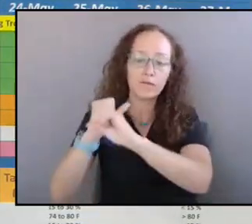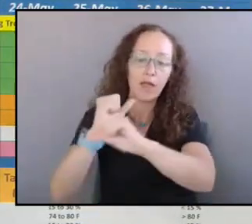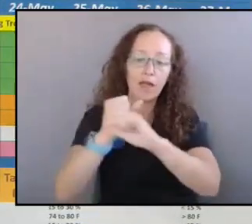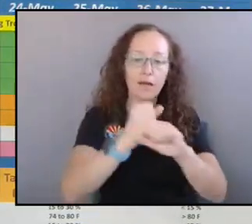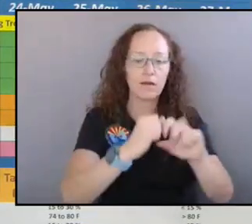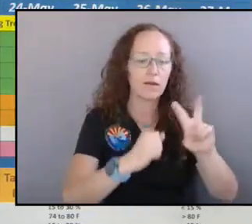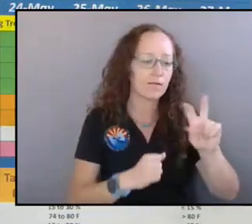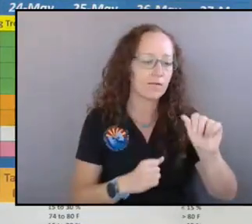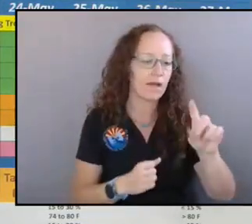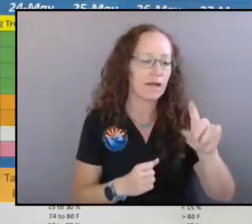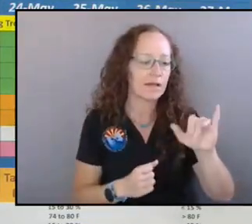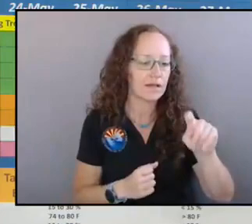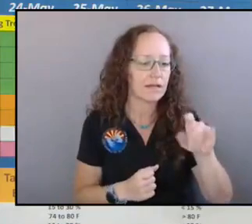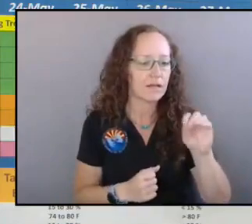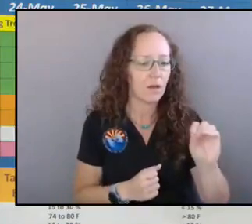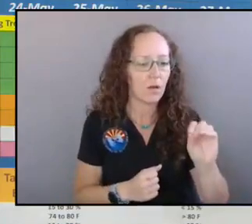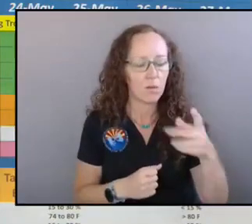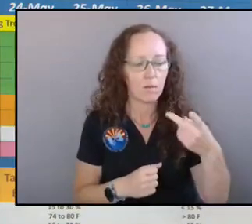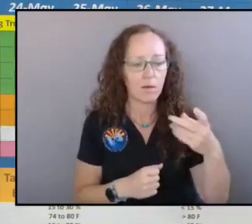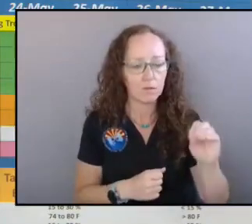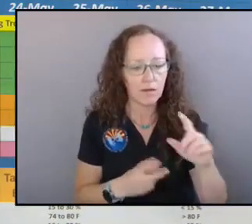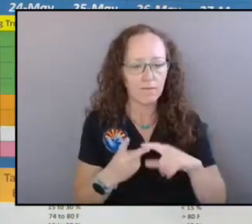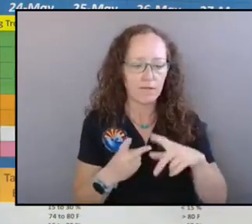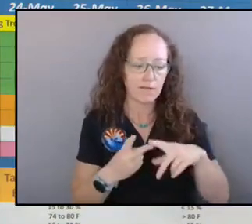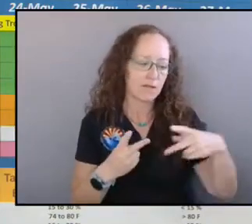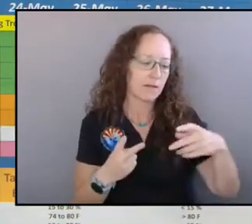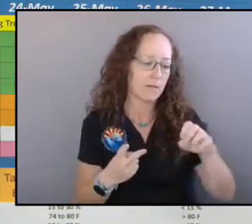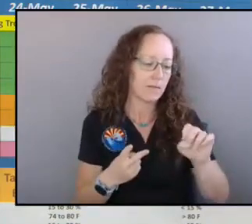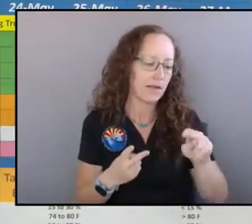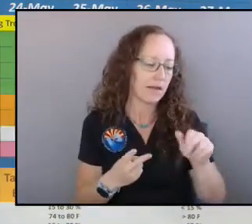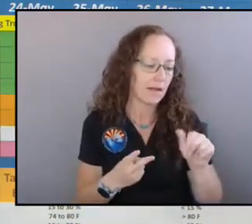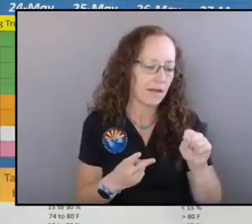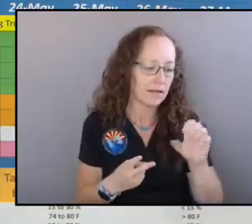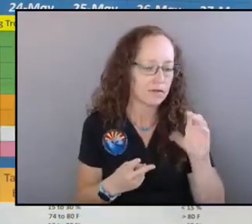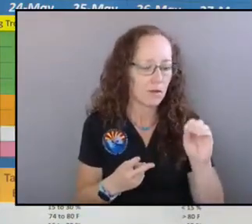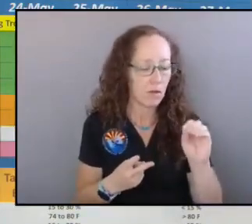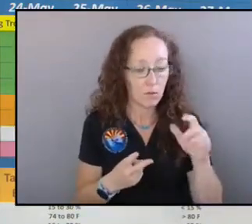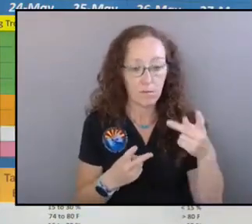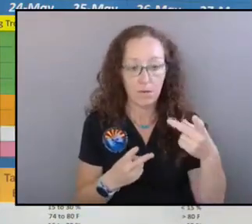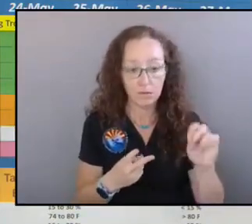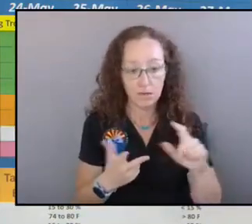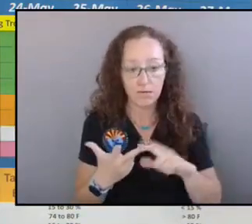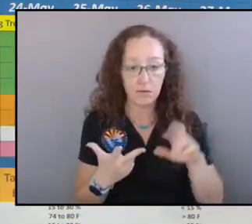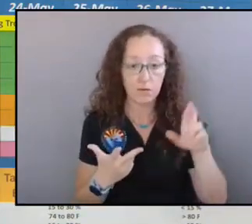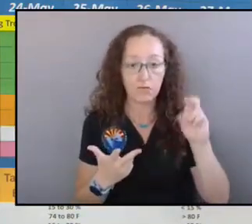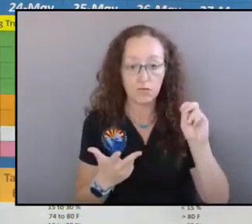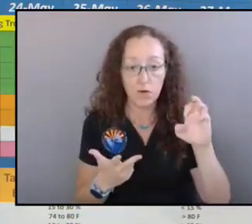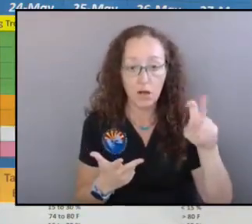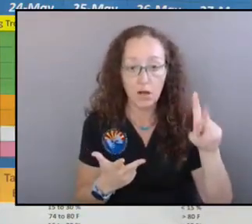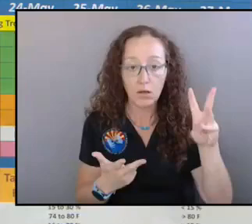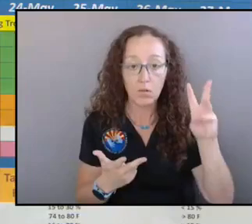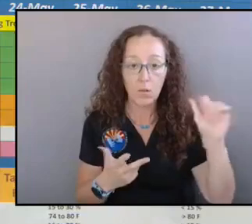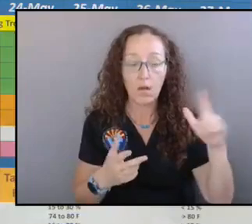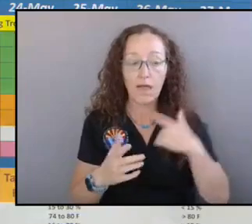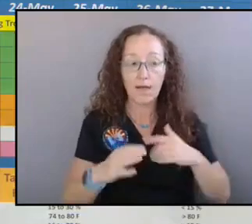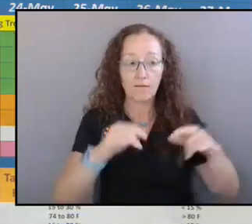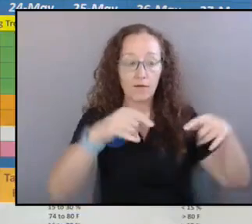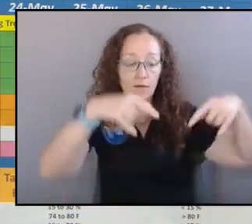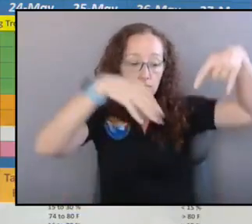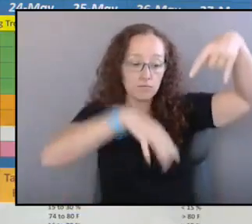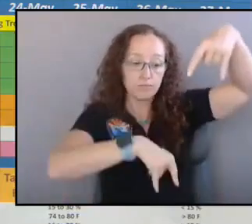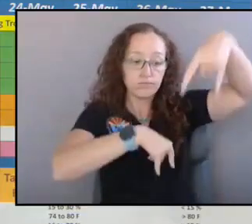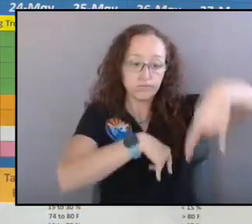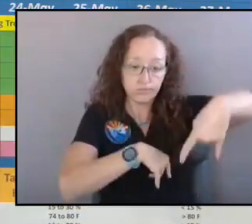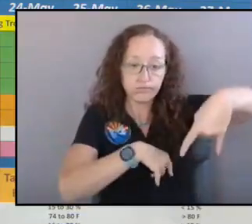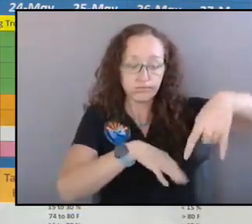the Pinasco post office. And at Rockwall, there's a bulletin board where you can stop to read the latest